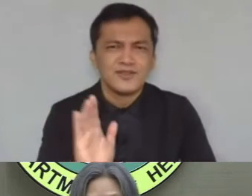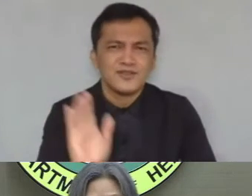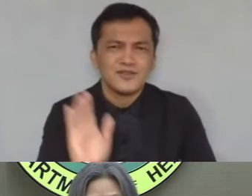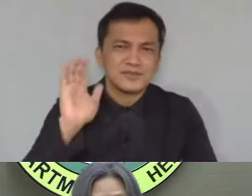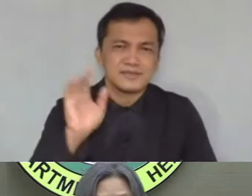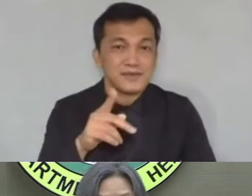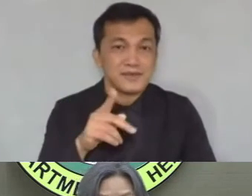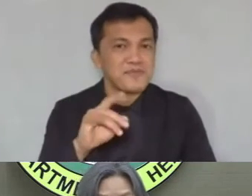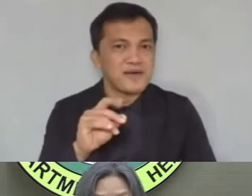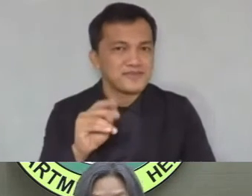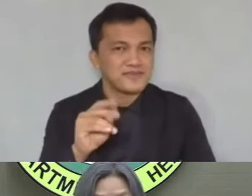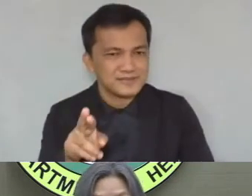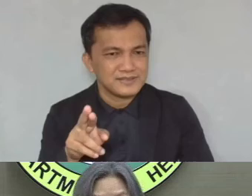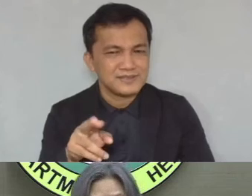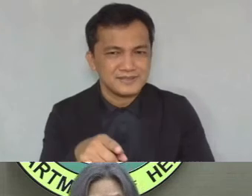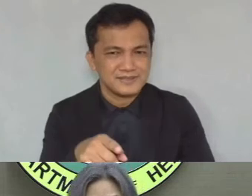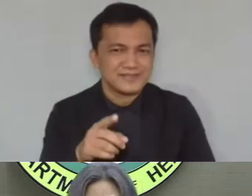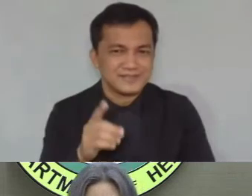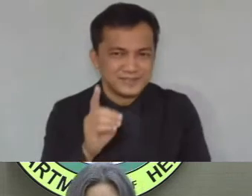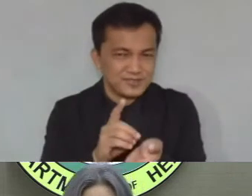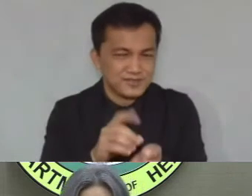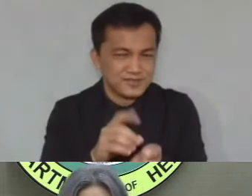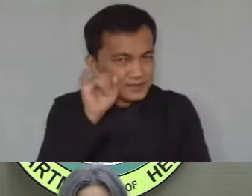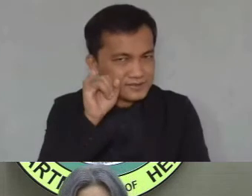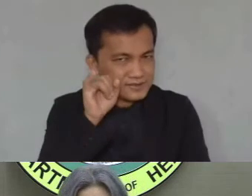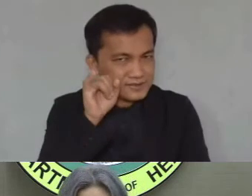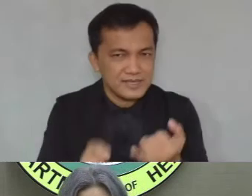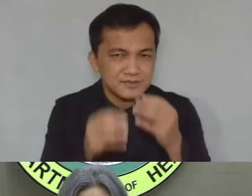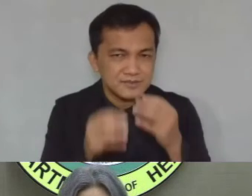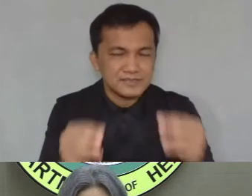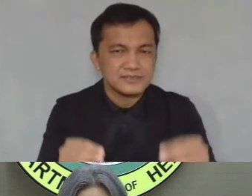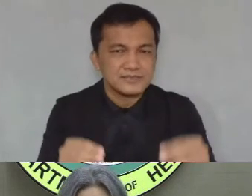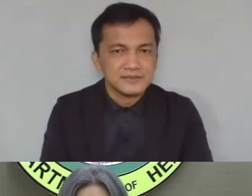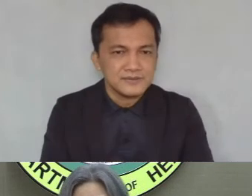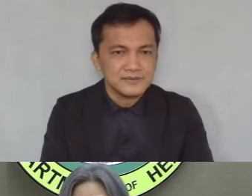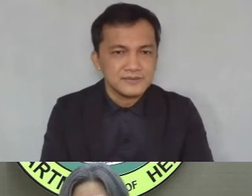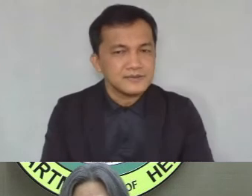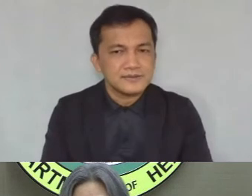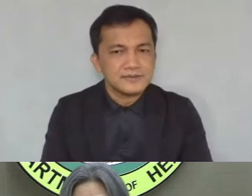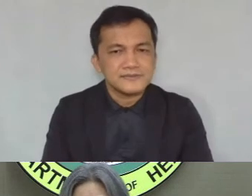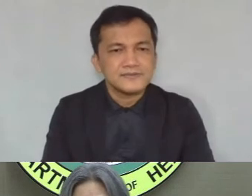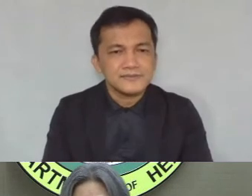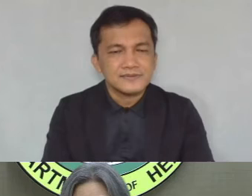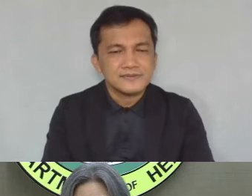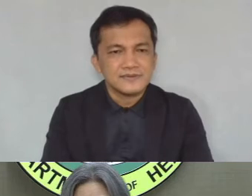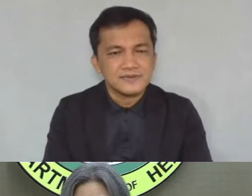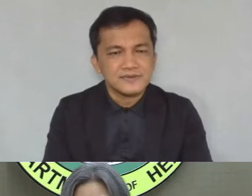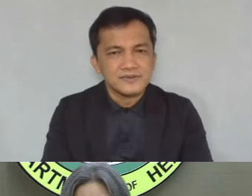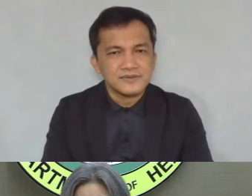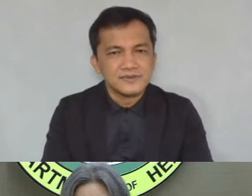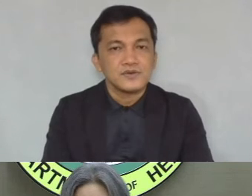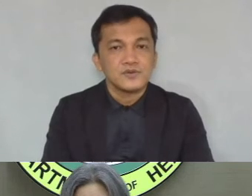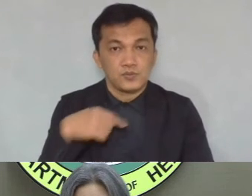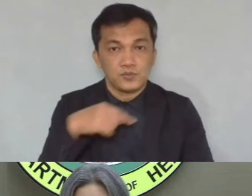ago. One of the pioneers. Sige, sumingit. Dr. Iris, your last word, please, for our audience also. And things